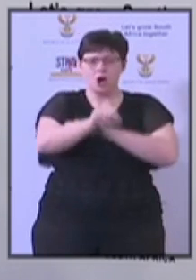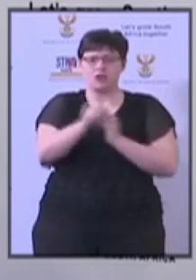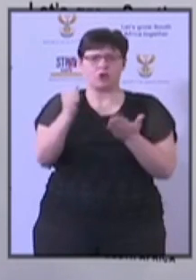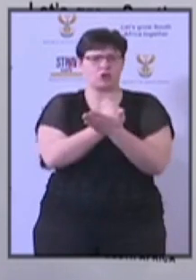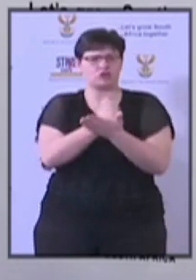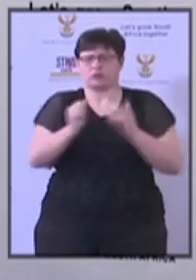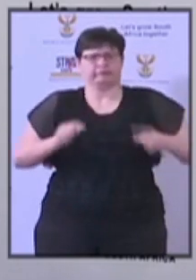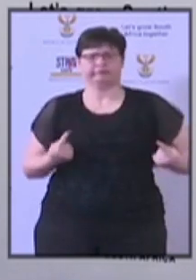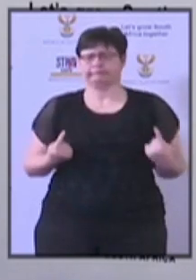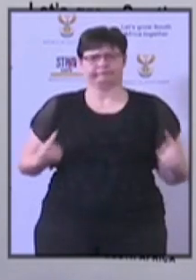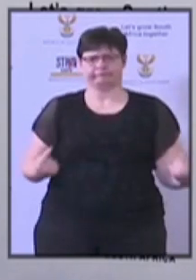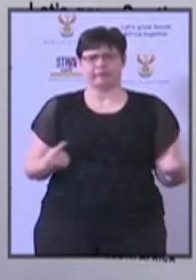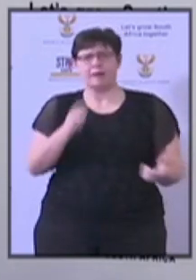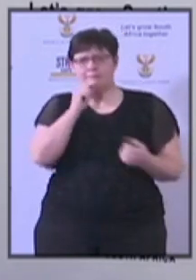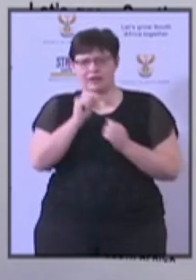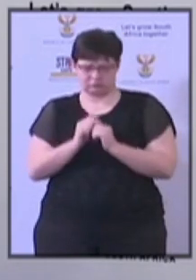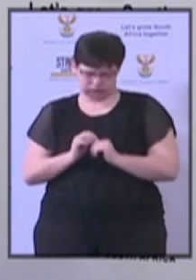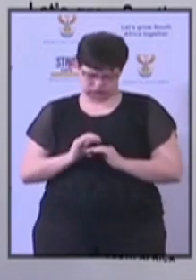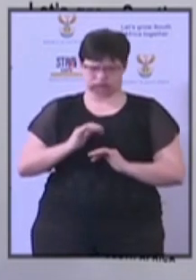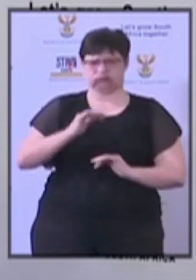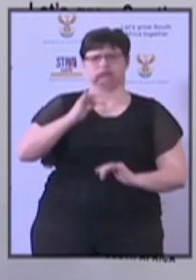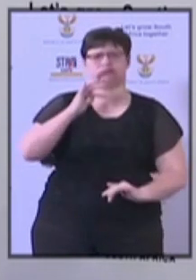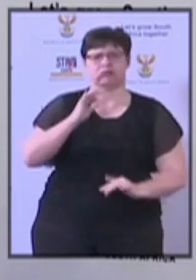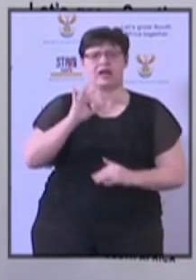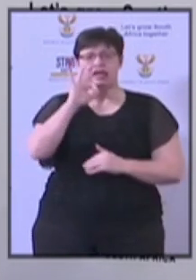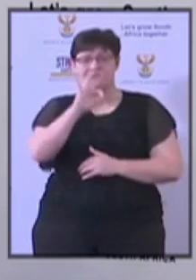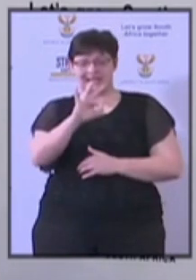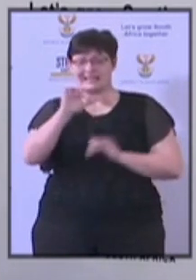such that created a backlog. So the